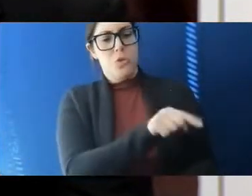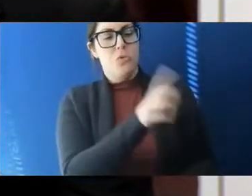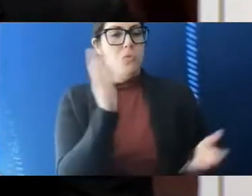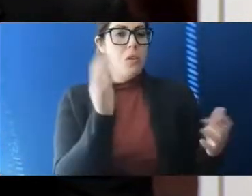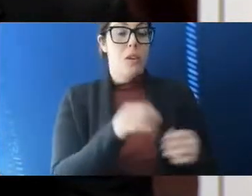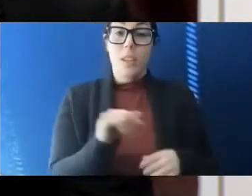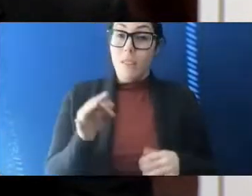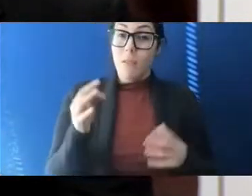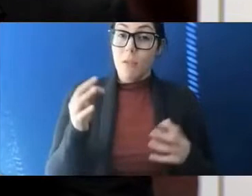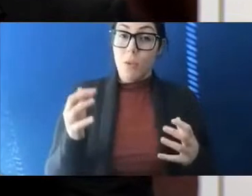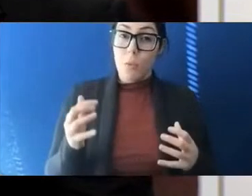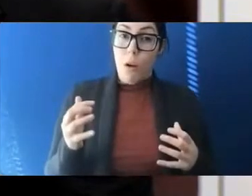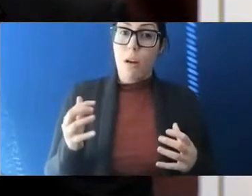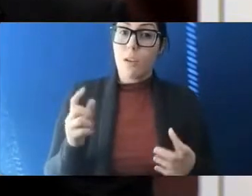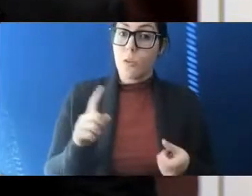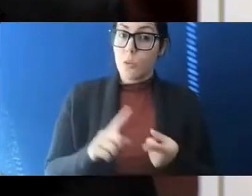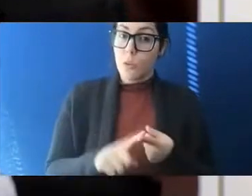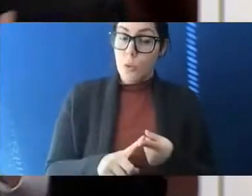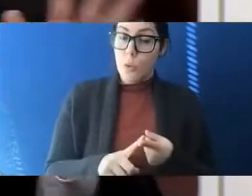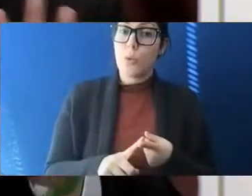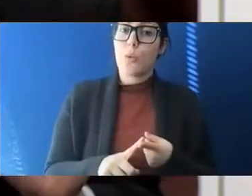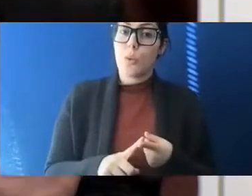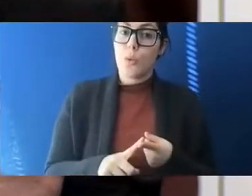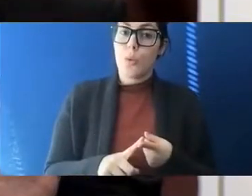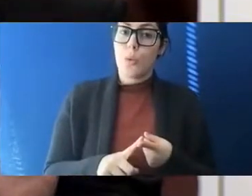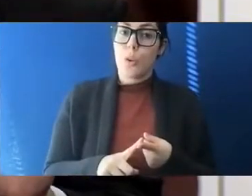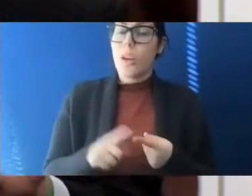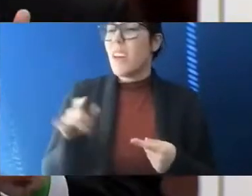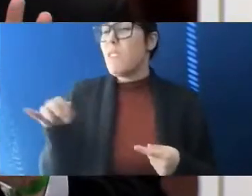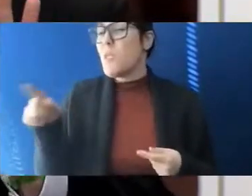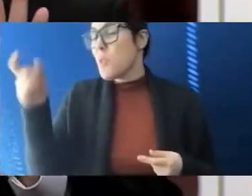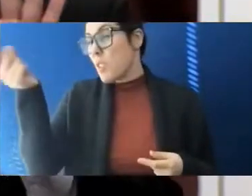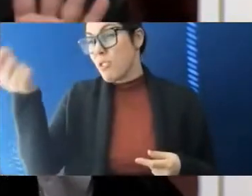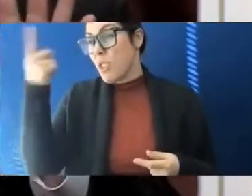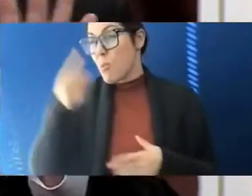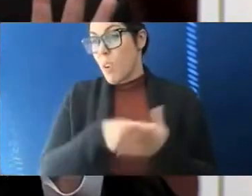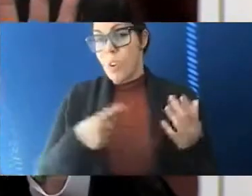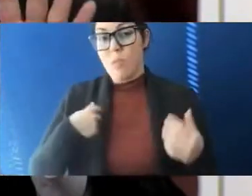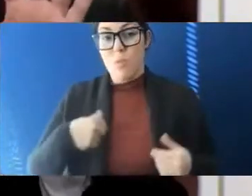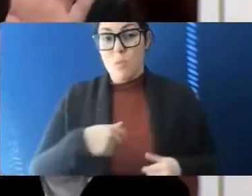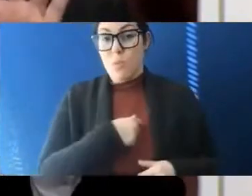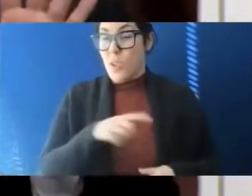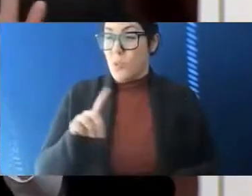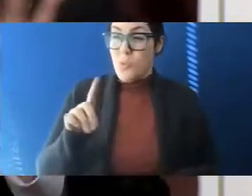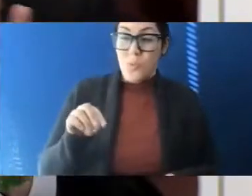sitting in this foundation and you want to, and you don't understand what we do, you don't understand that you